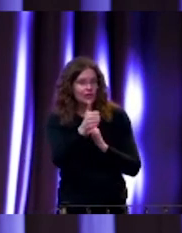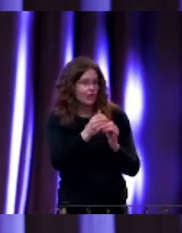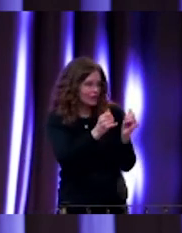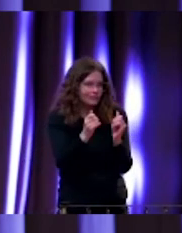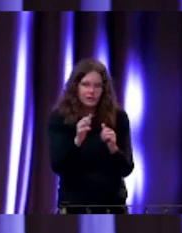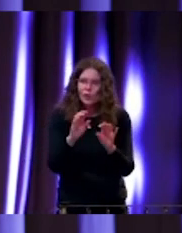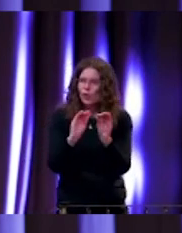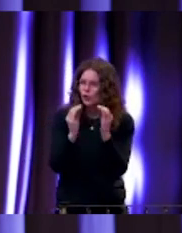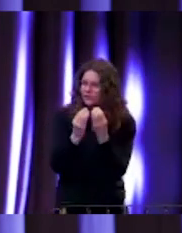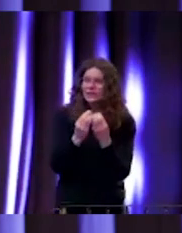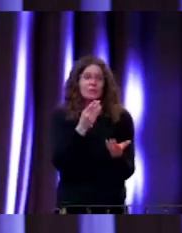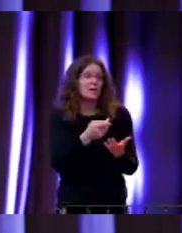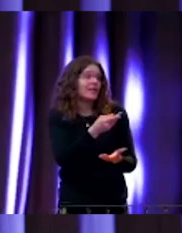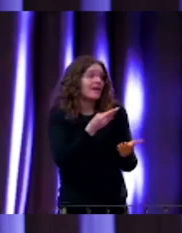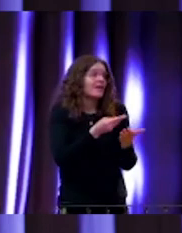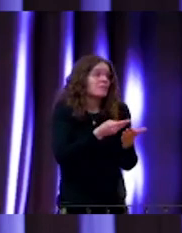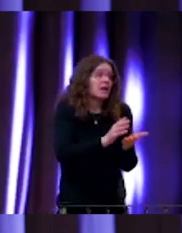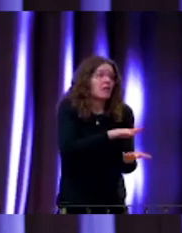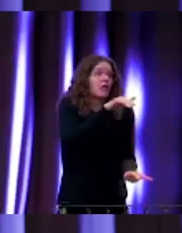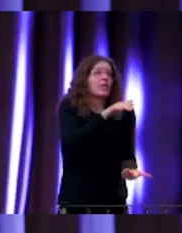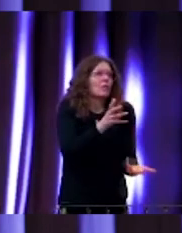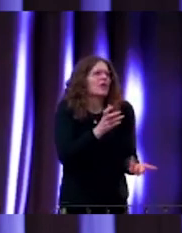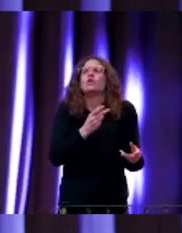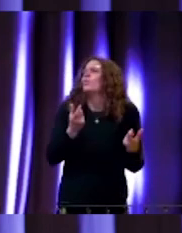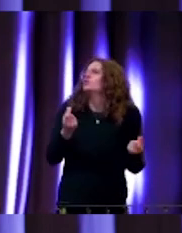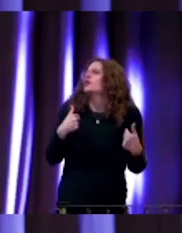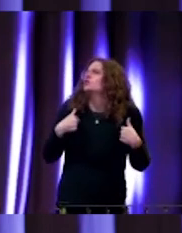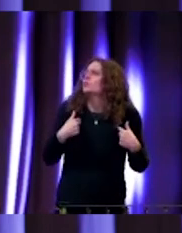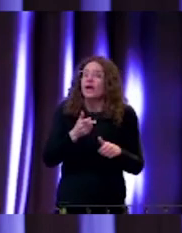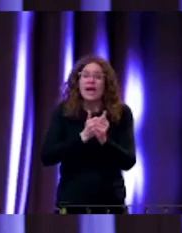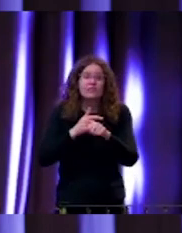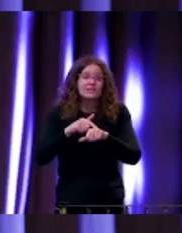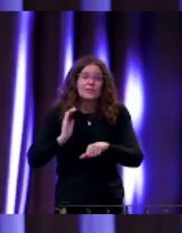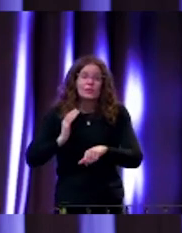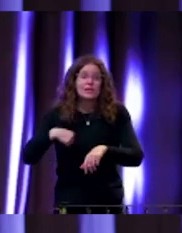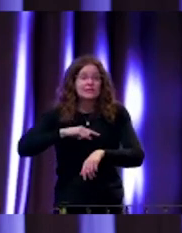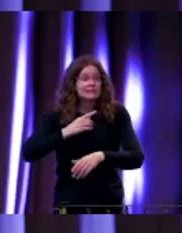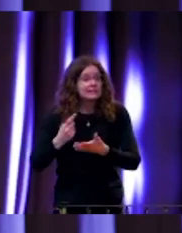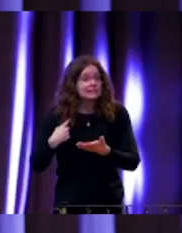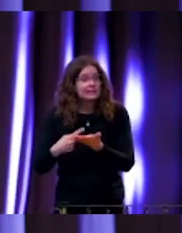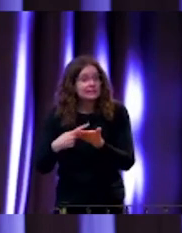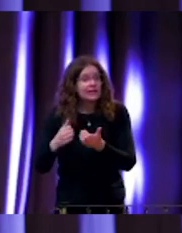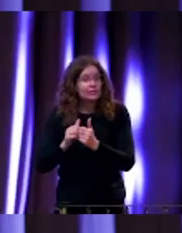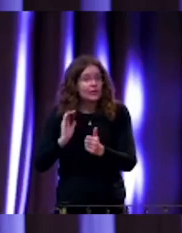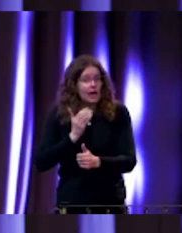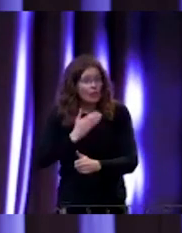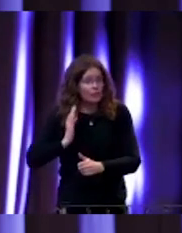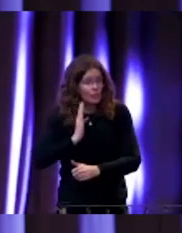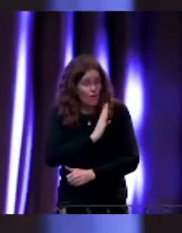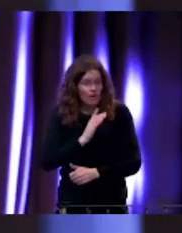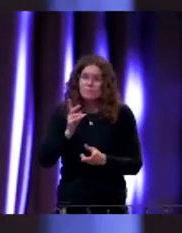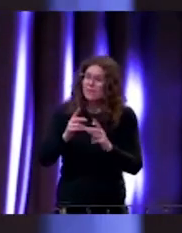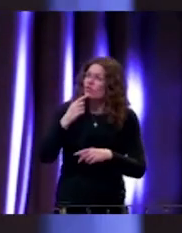right? Field was one of few foundations that supported BIPOC-specific organizations in Chicago. That resulted